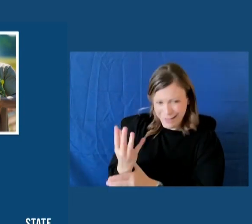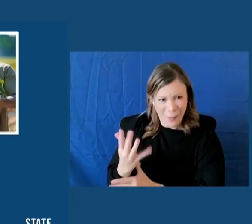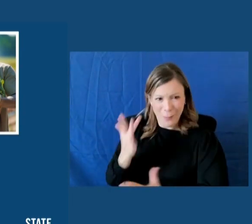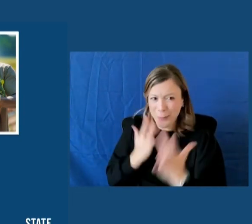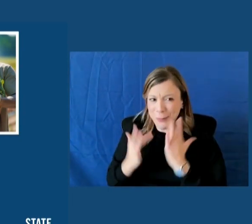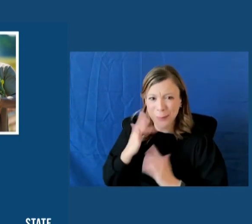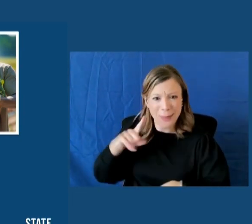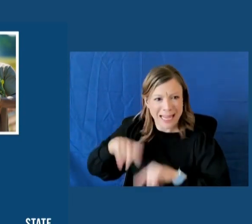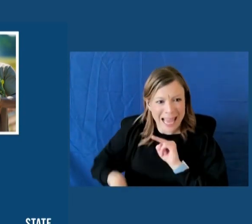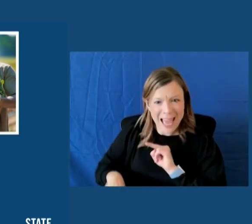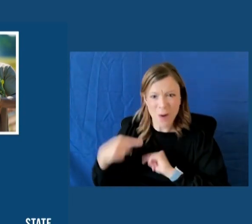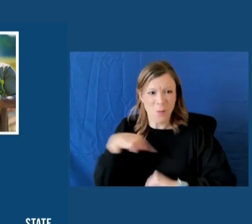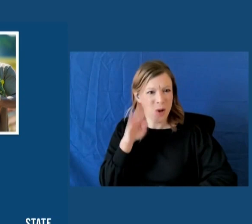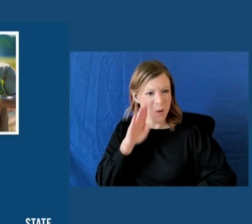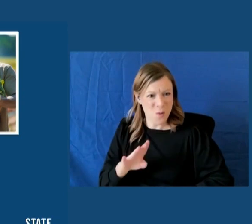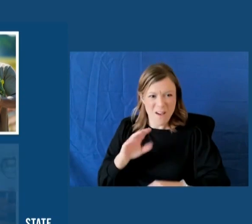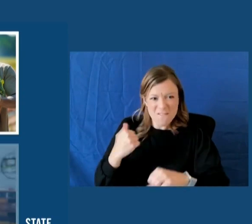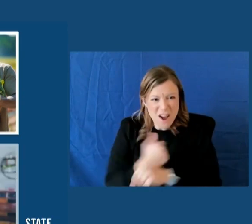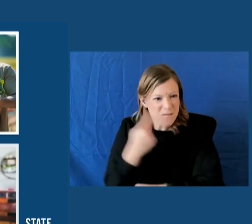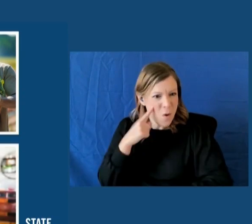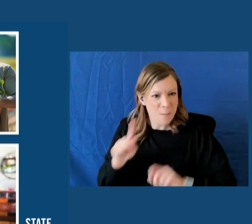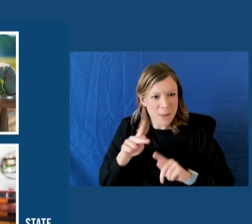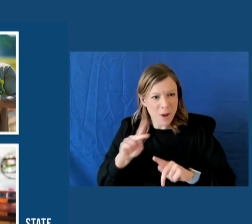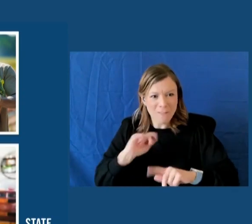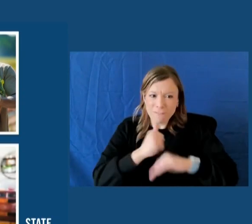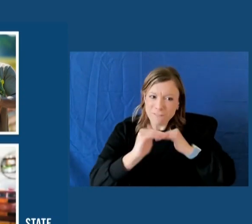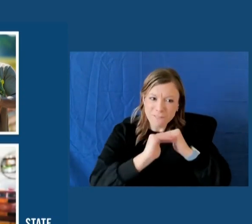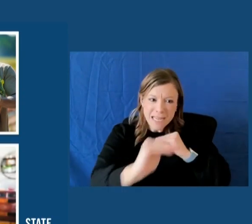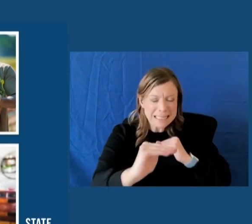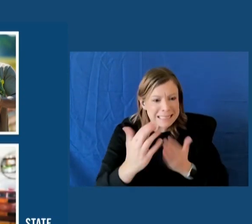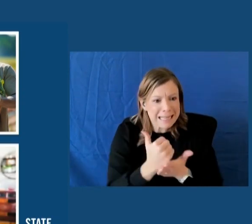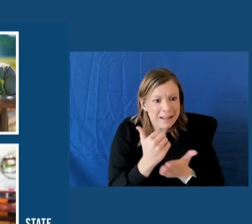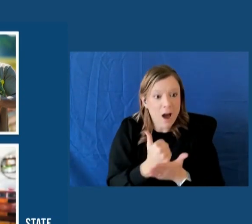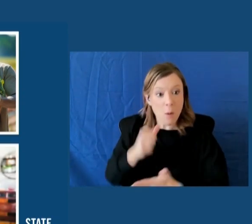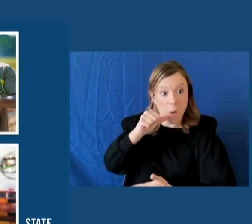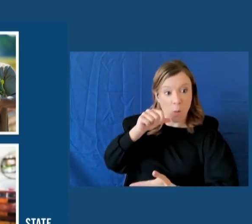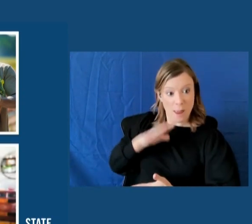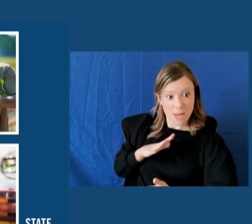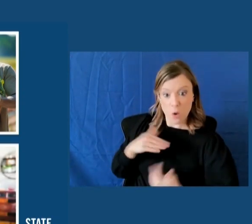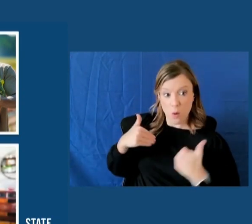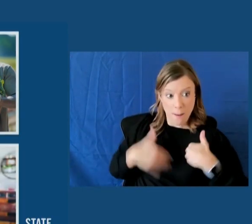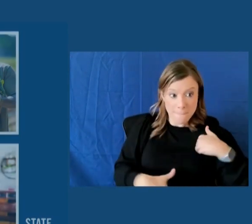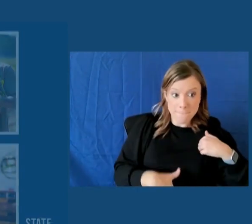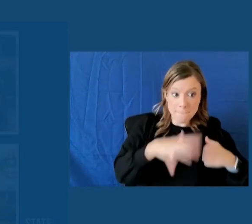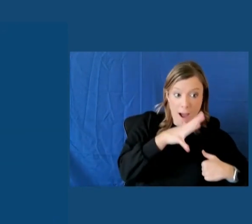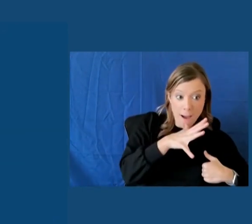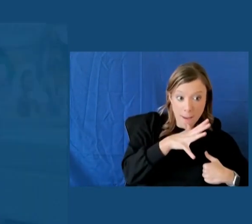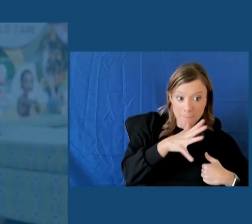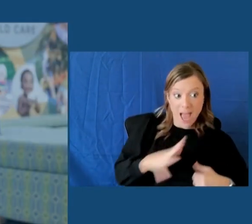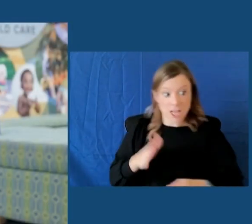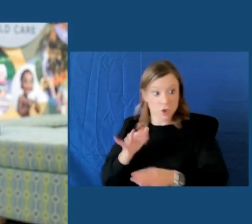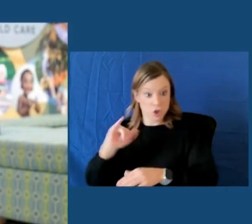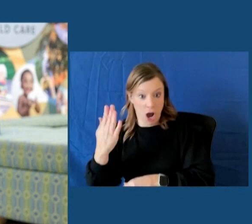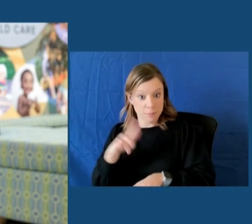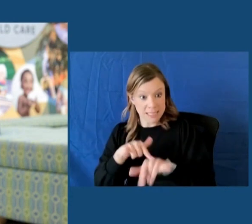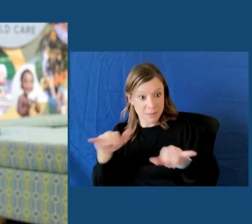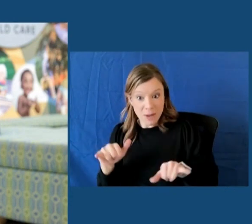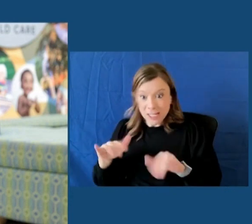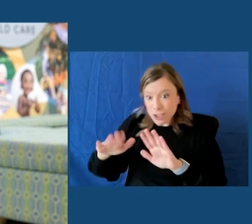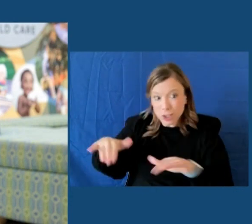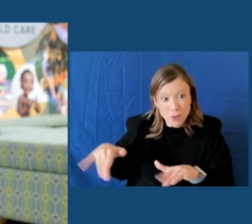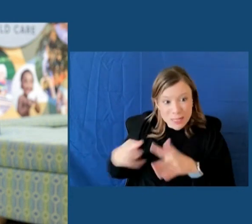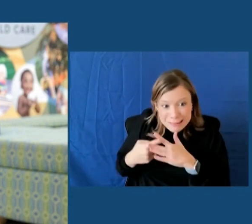fixed income. We'll fight for women balancing motherhood and careers. We'll fight for children just beginning their journey in